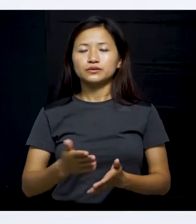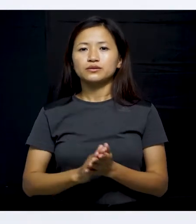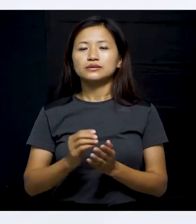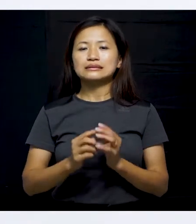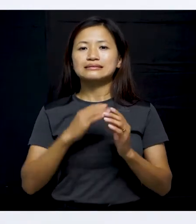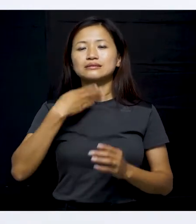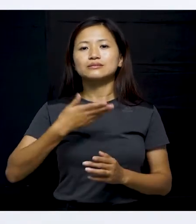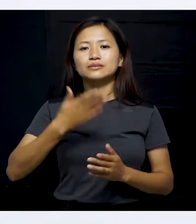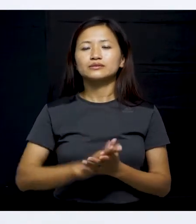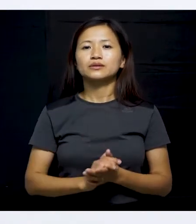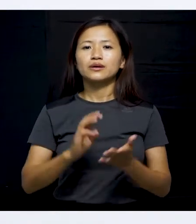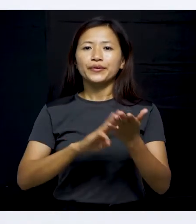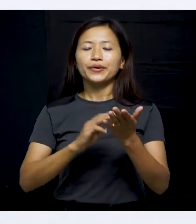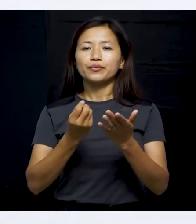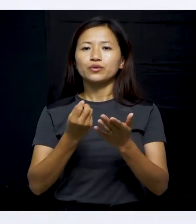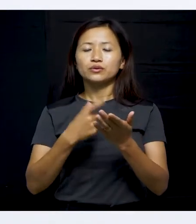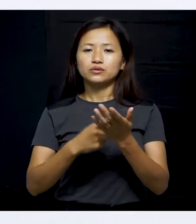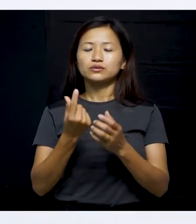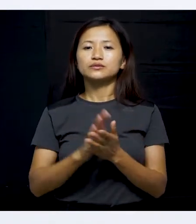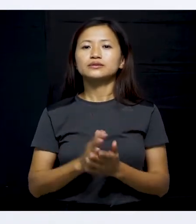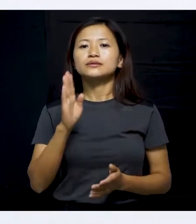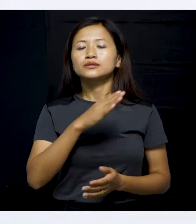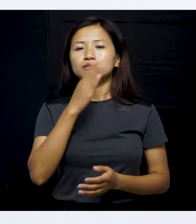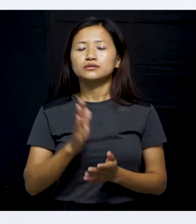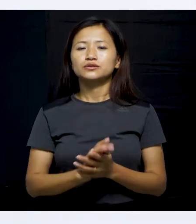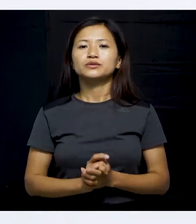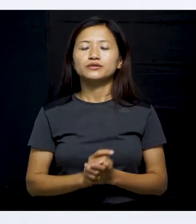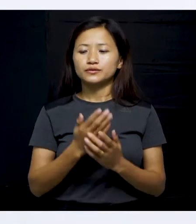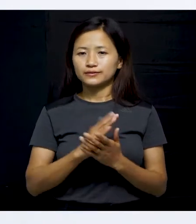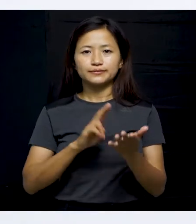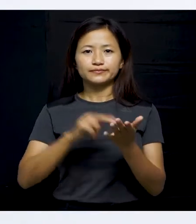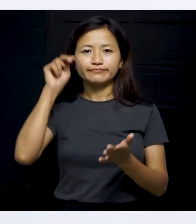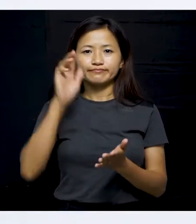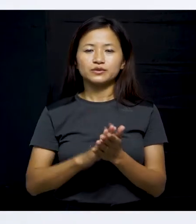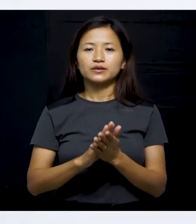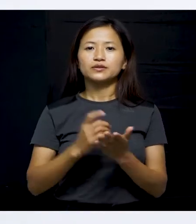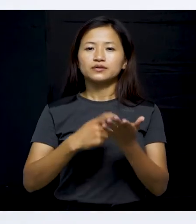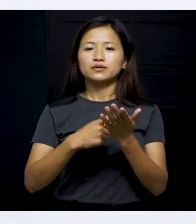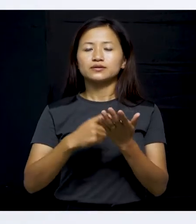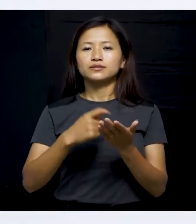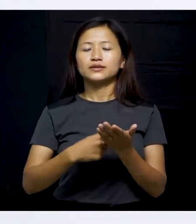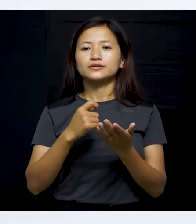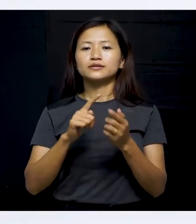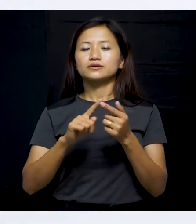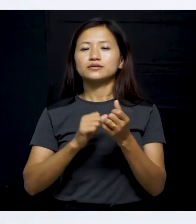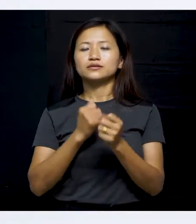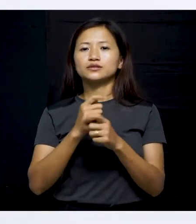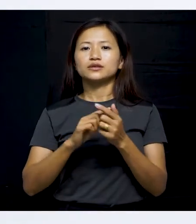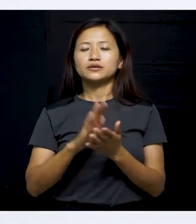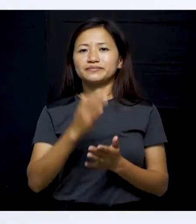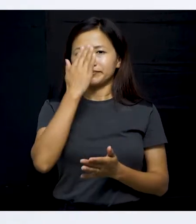you about the Morung, about the musical instrument of the Nagas, about the religion and the occupation of